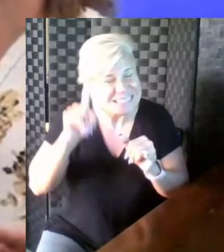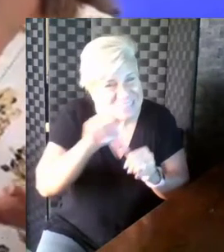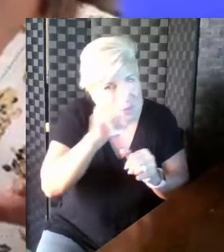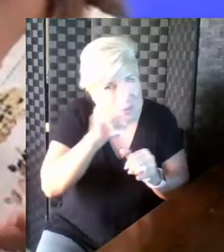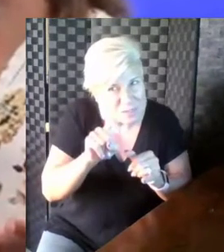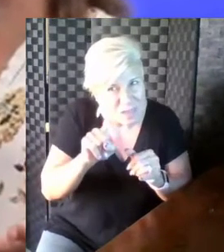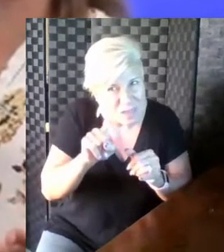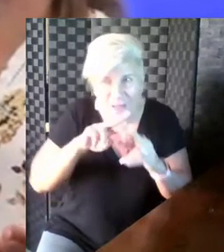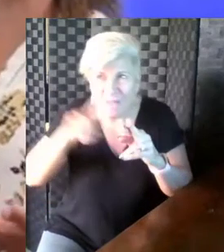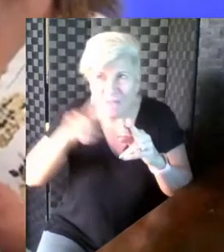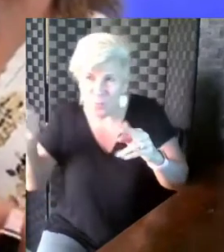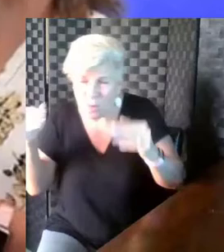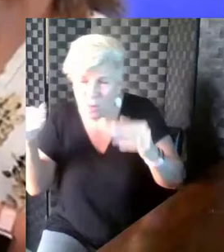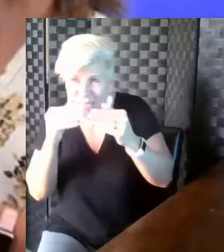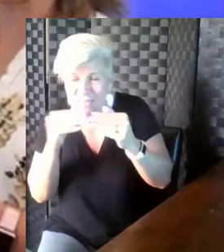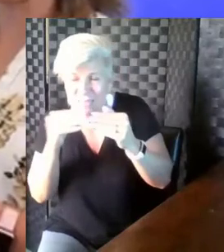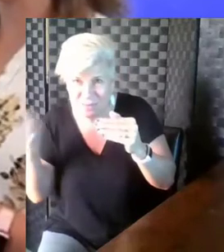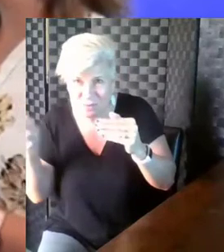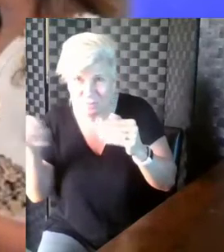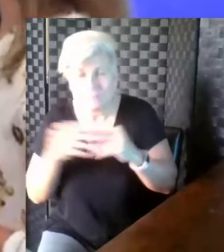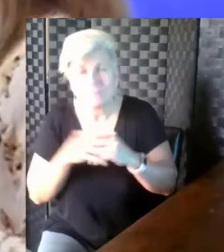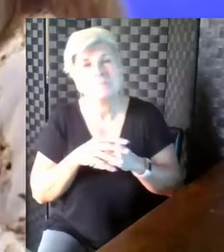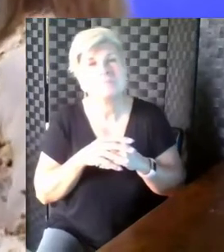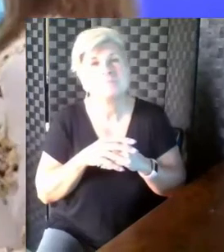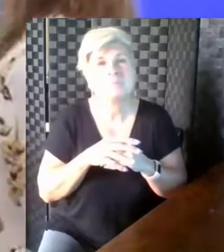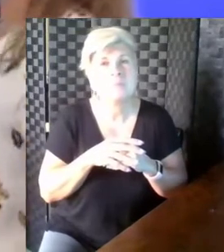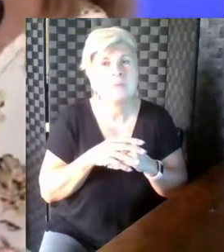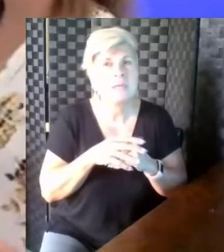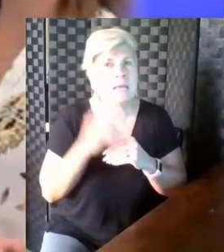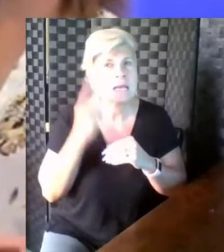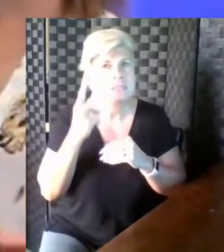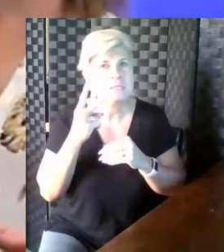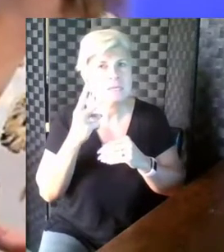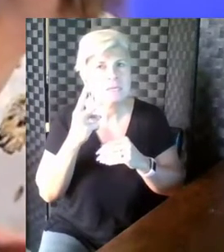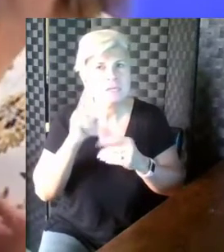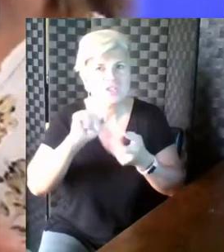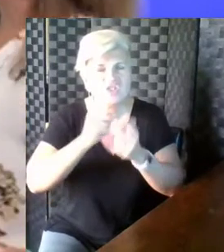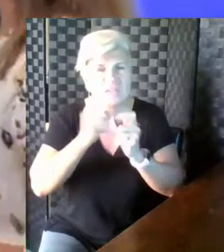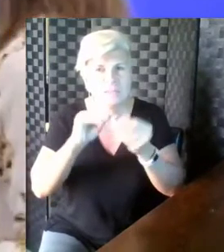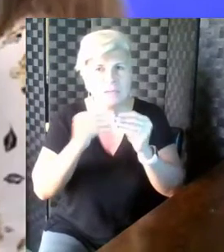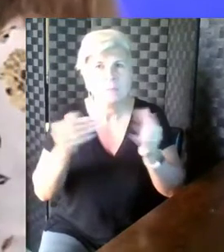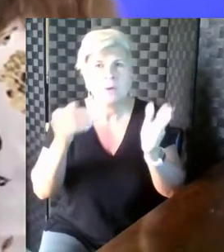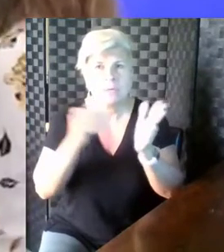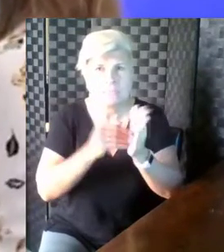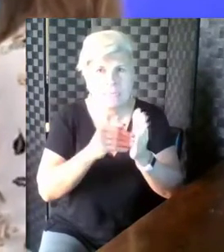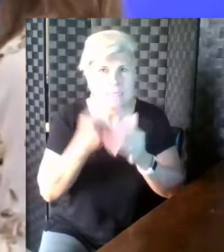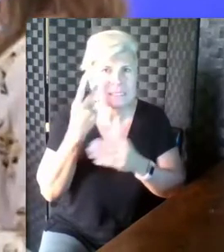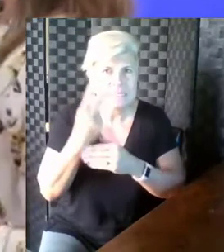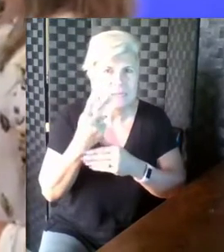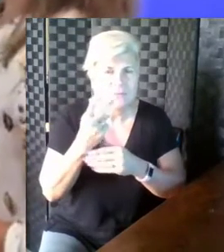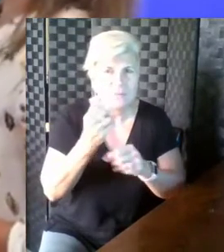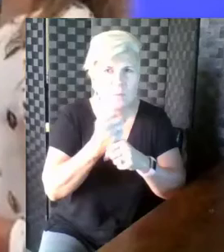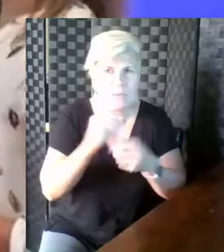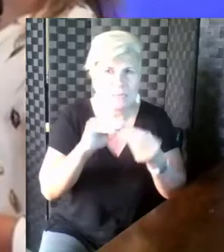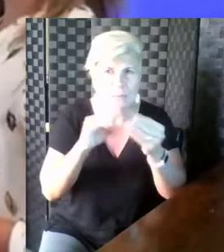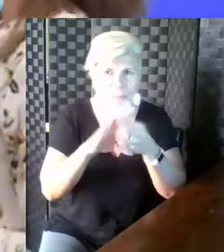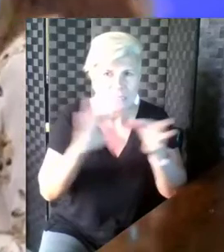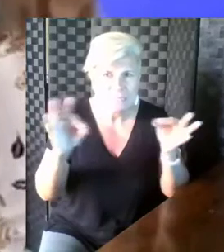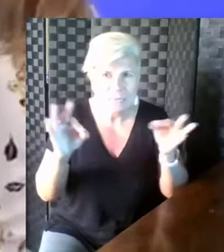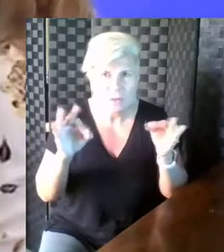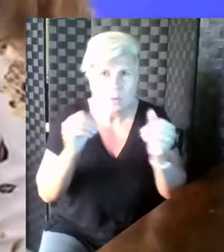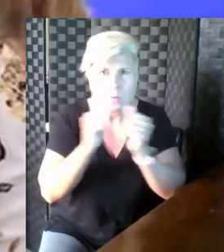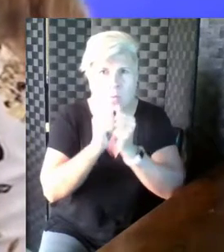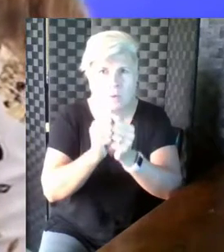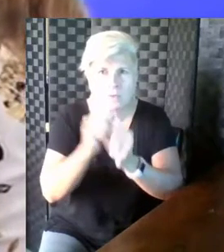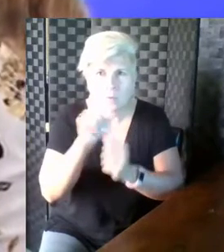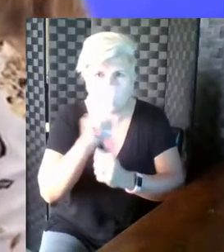that question mark or that unknown number on the right-hand side. So let's see if we can rearrange our numbers again and see if we can make a number sentence